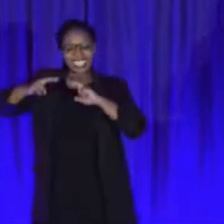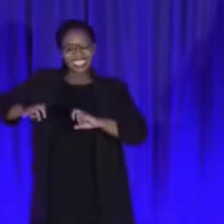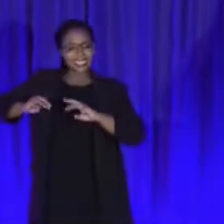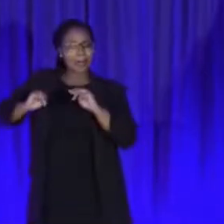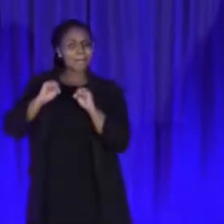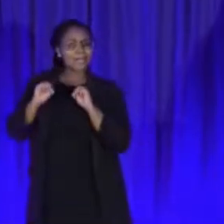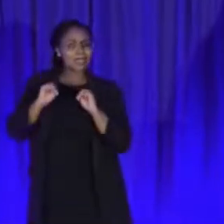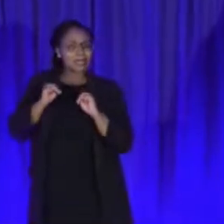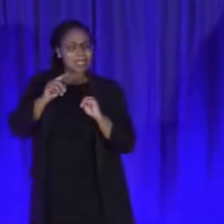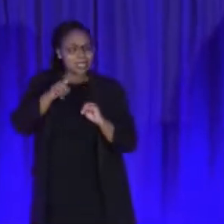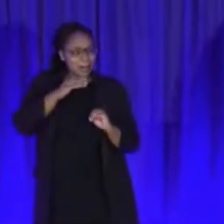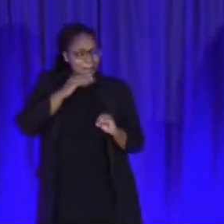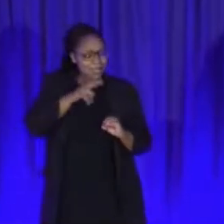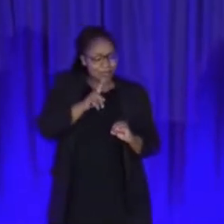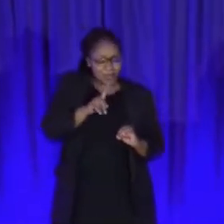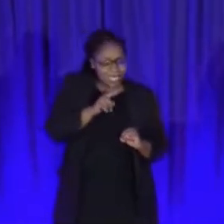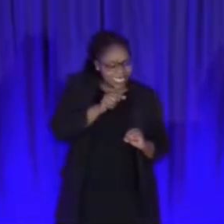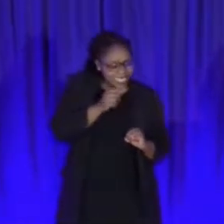mean?